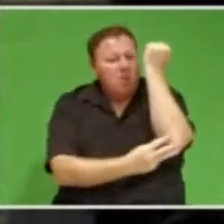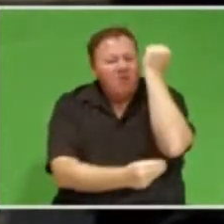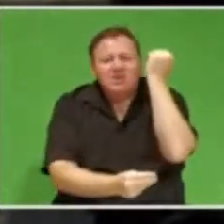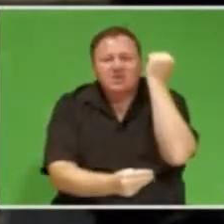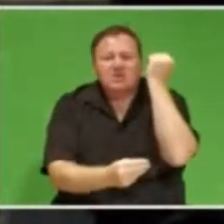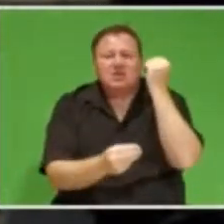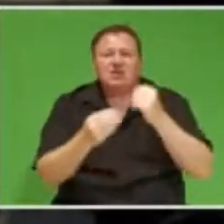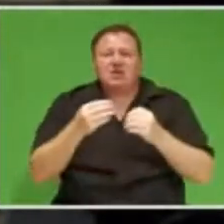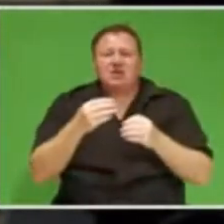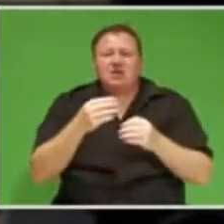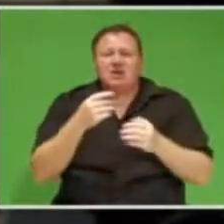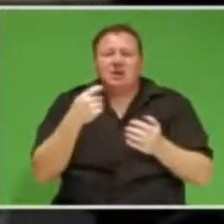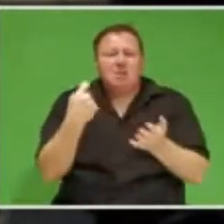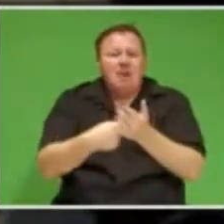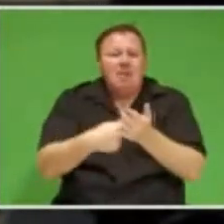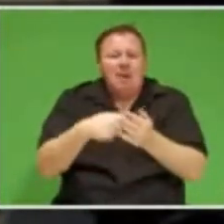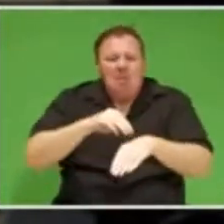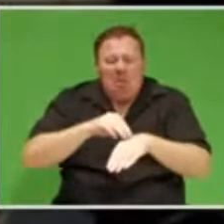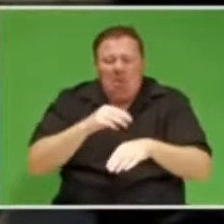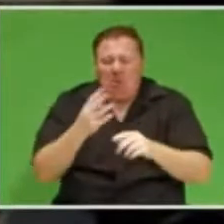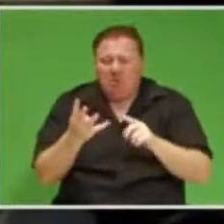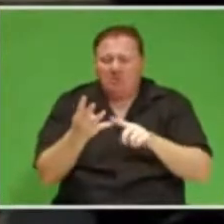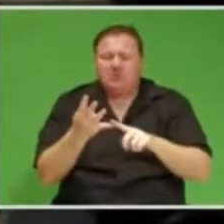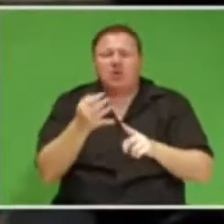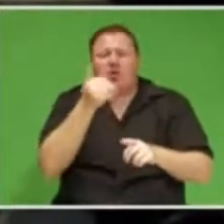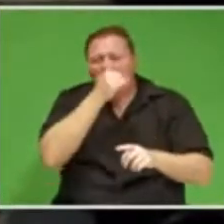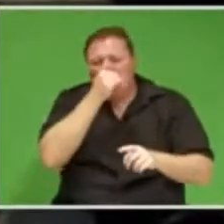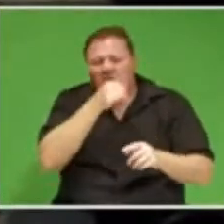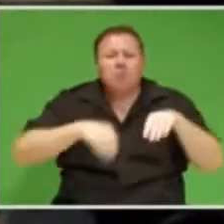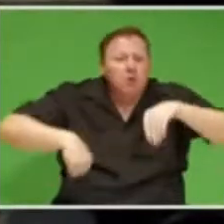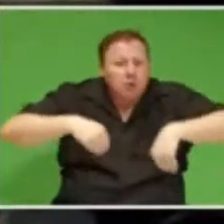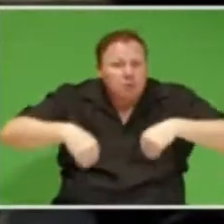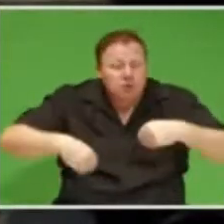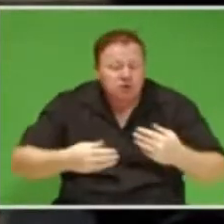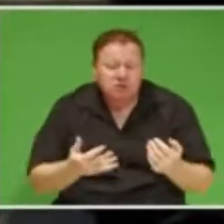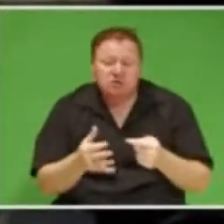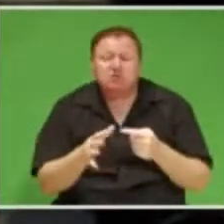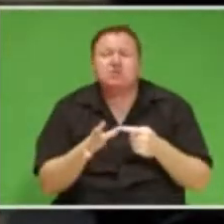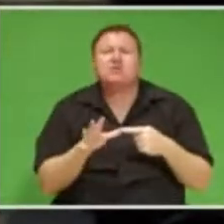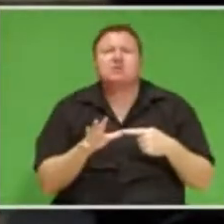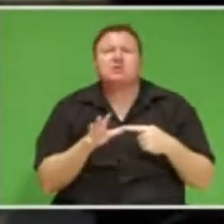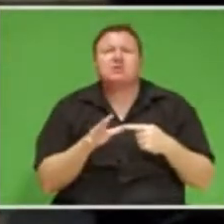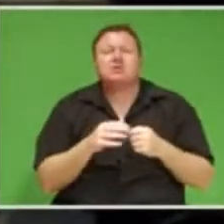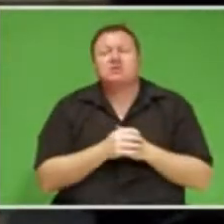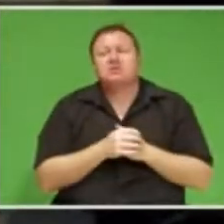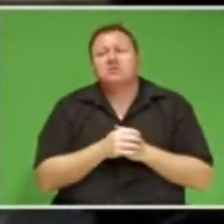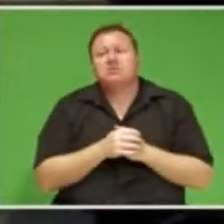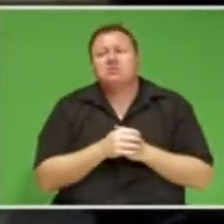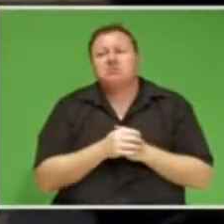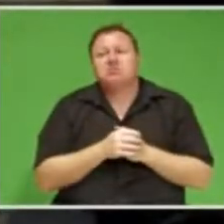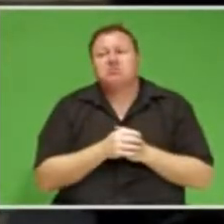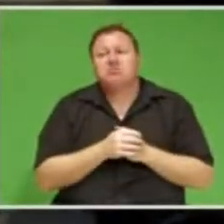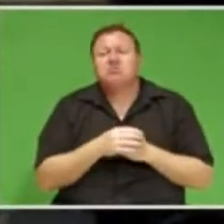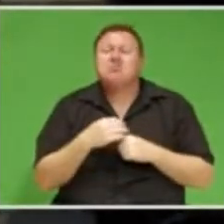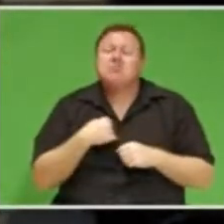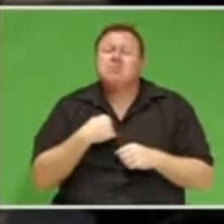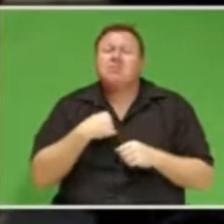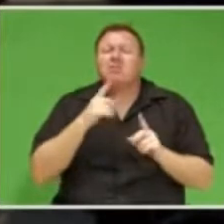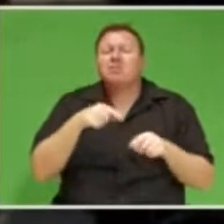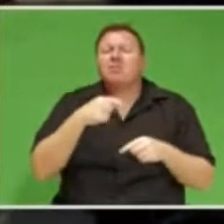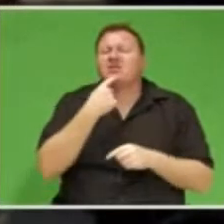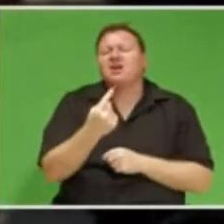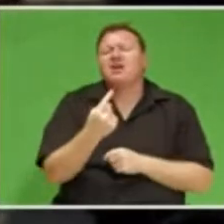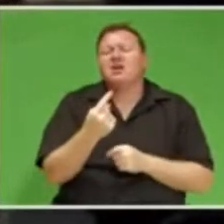rising cost of living, crime and corruption, I must say, honorable members, there are